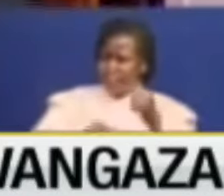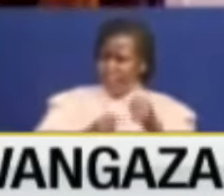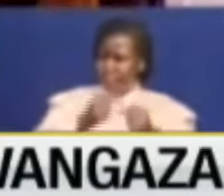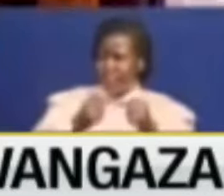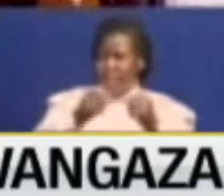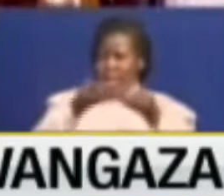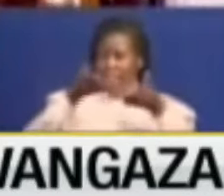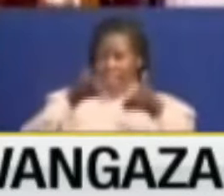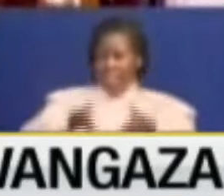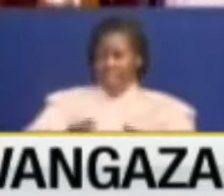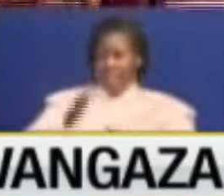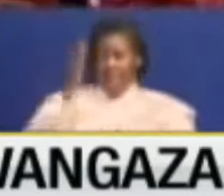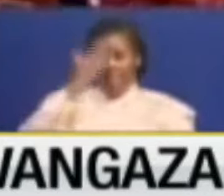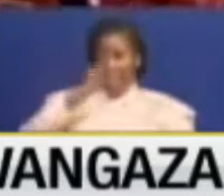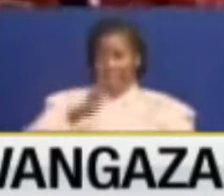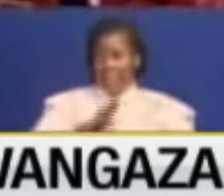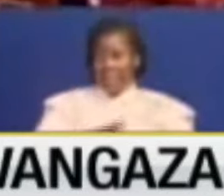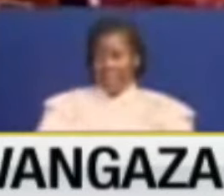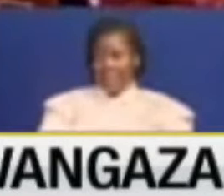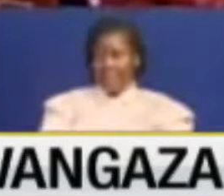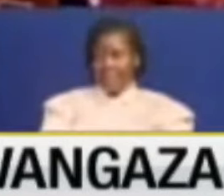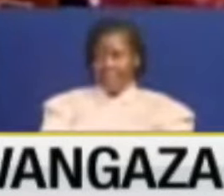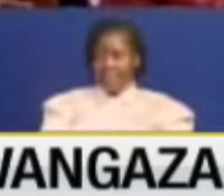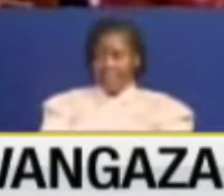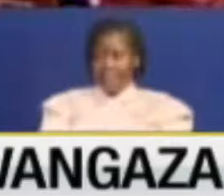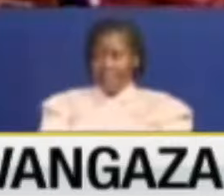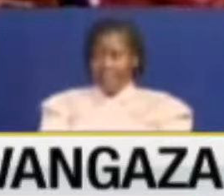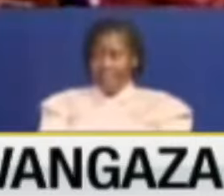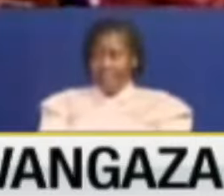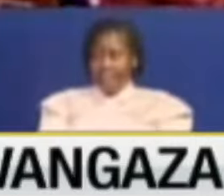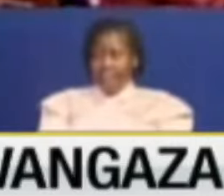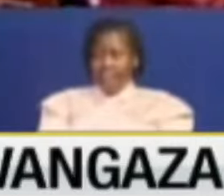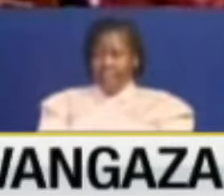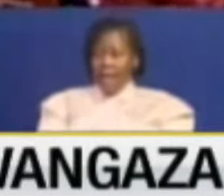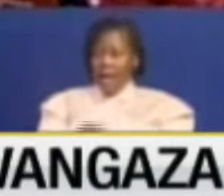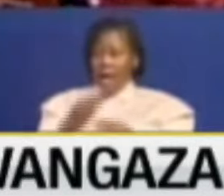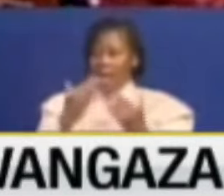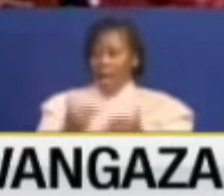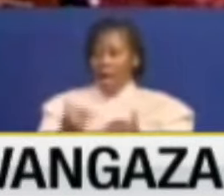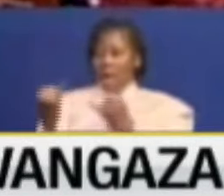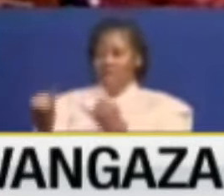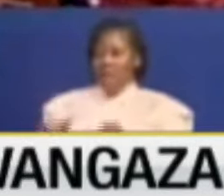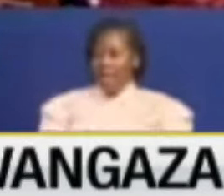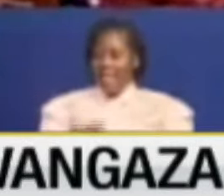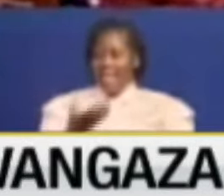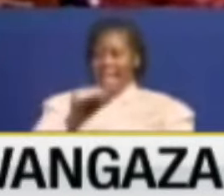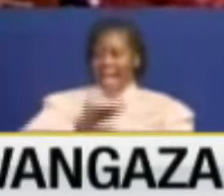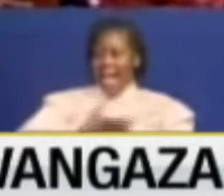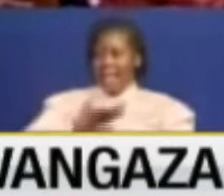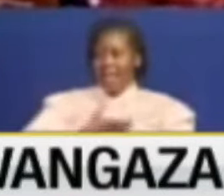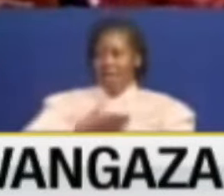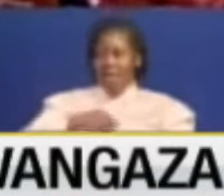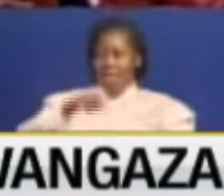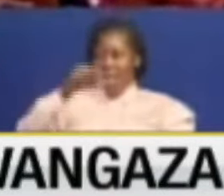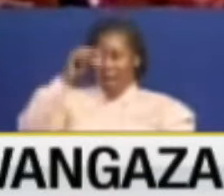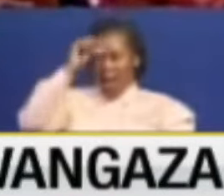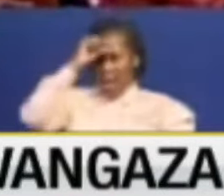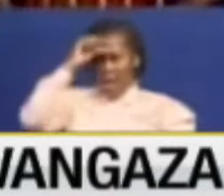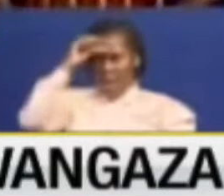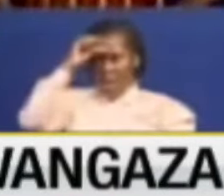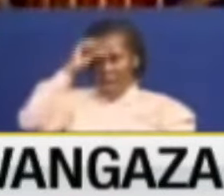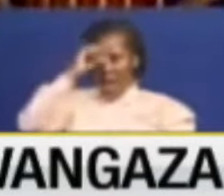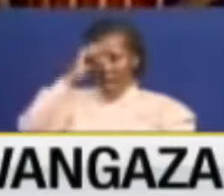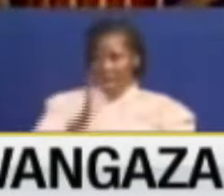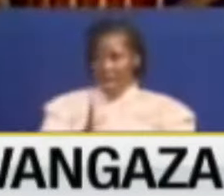I will now invite the counsel for the governor to proceed to make